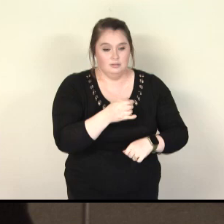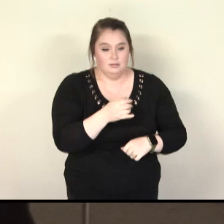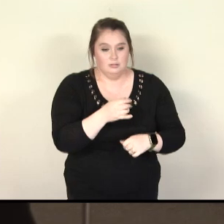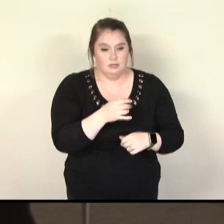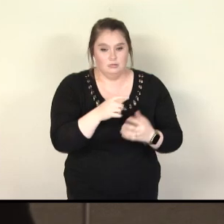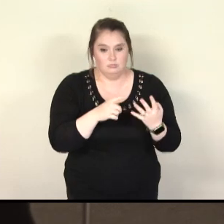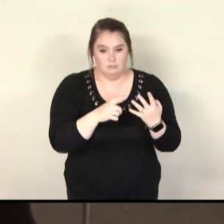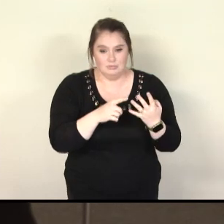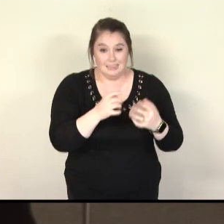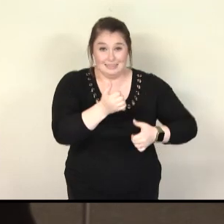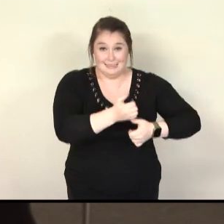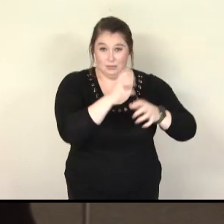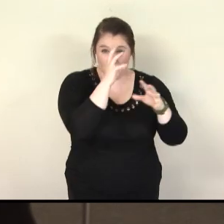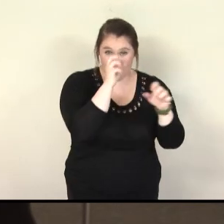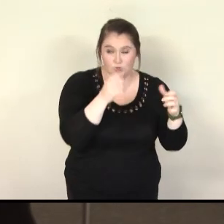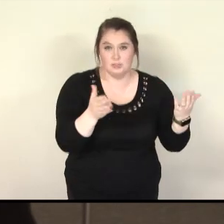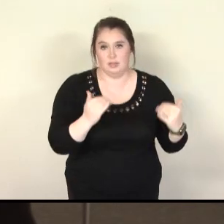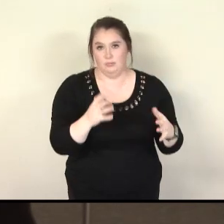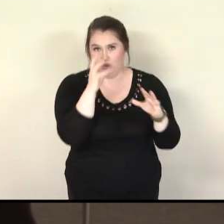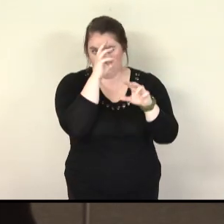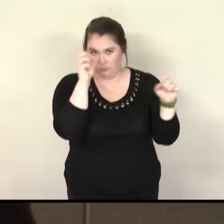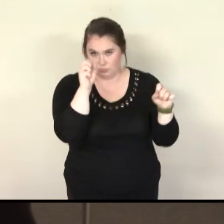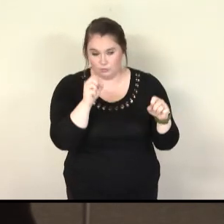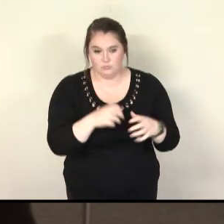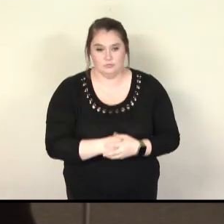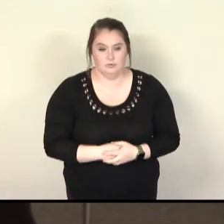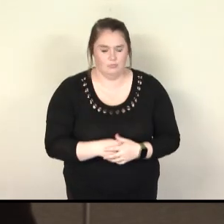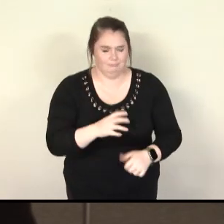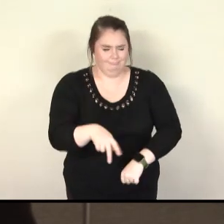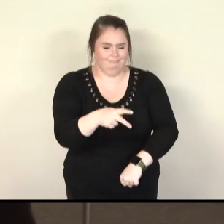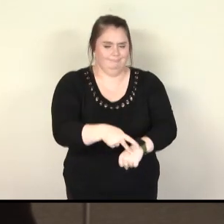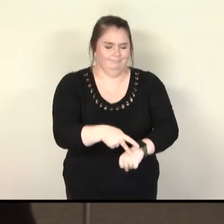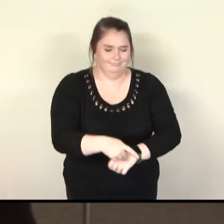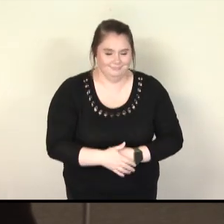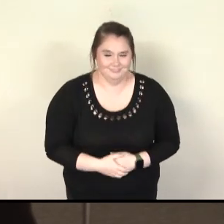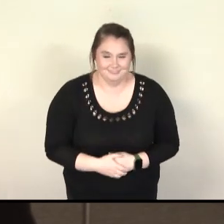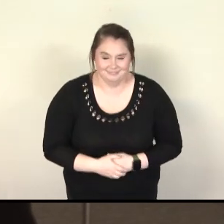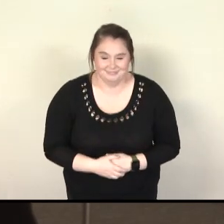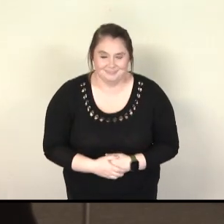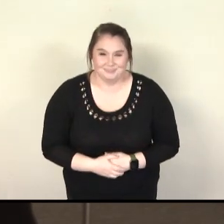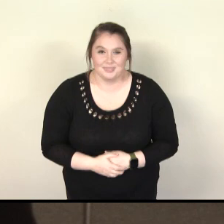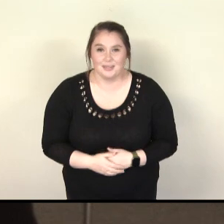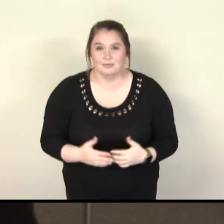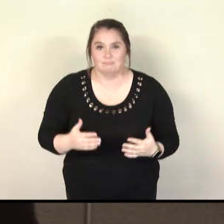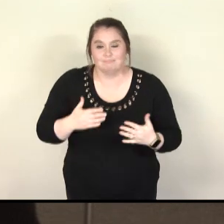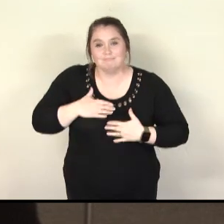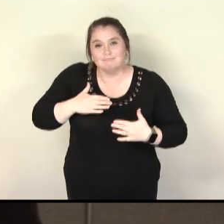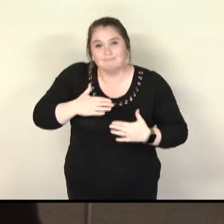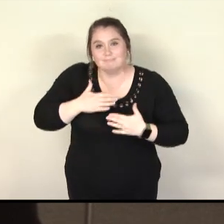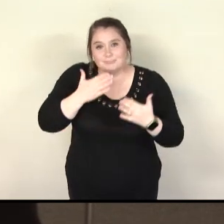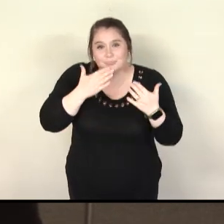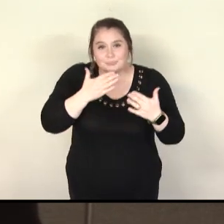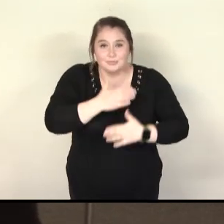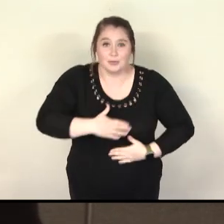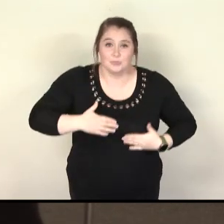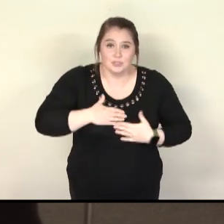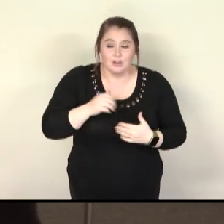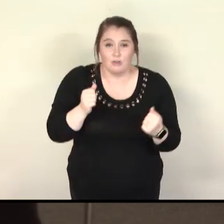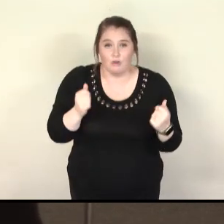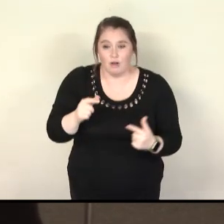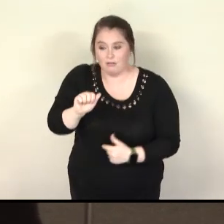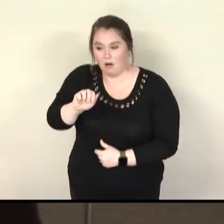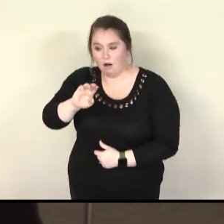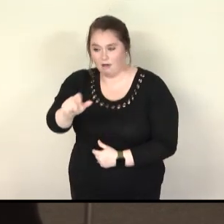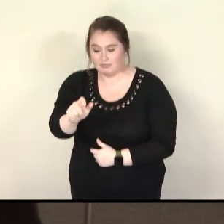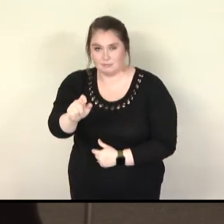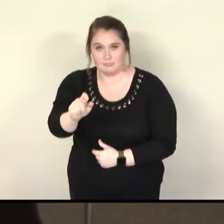and principals. We are particularly grateful for the inclusion of paraprofessionals and auxiliary staff in this proposal. It is essential